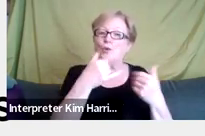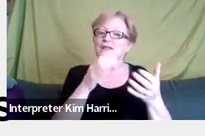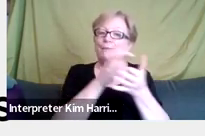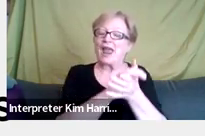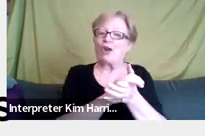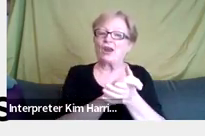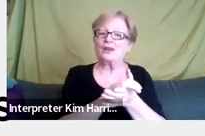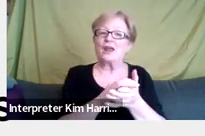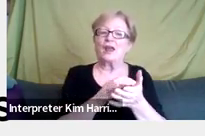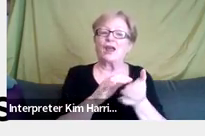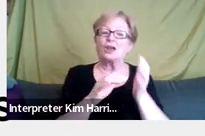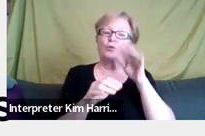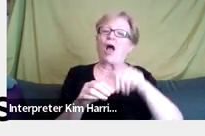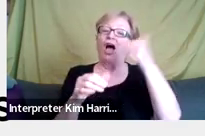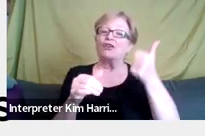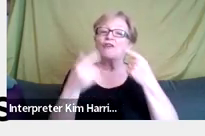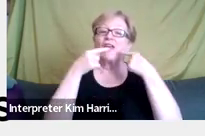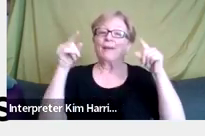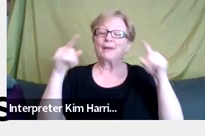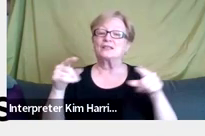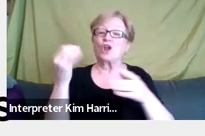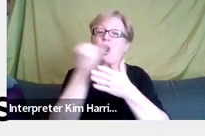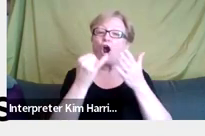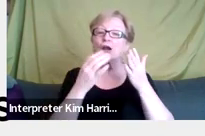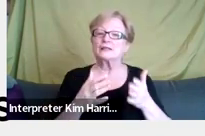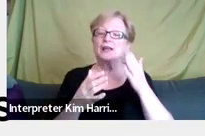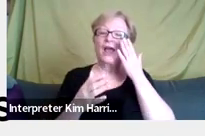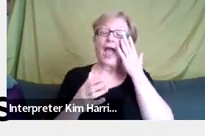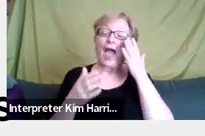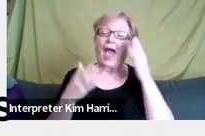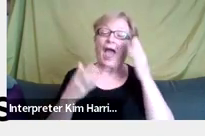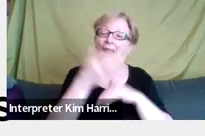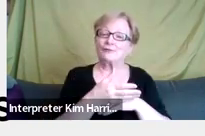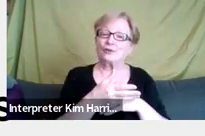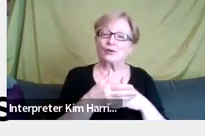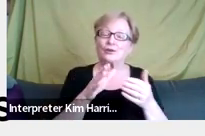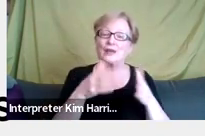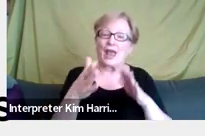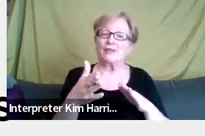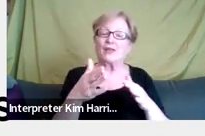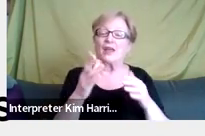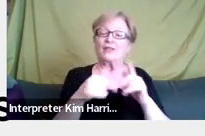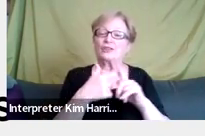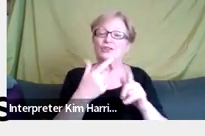very famous artist, she, after death, she actually has transcended